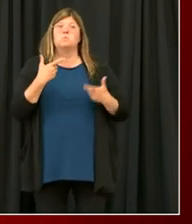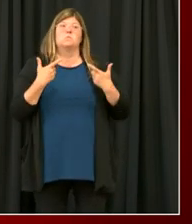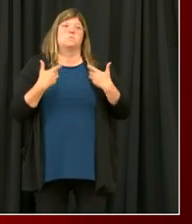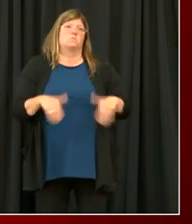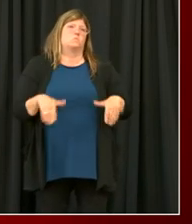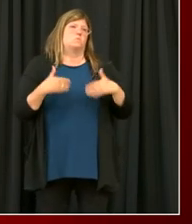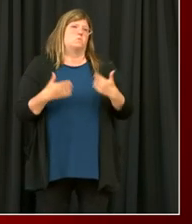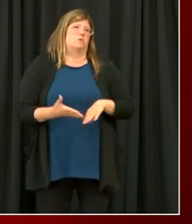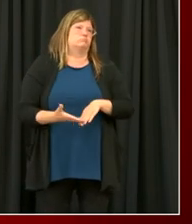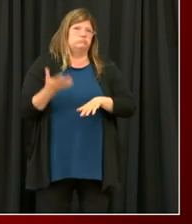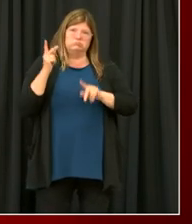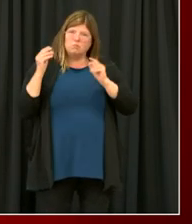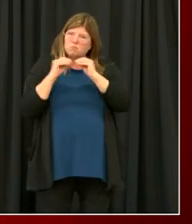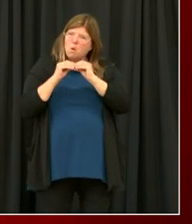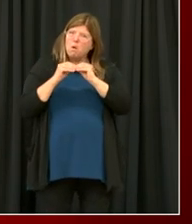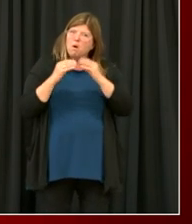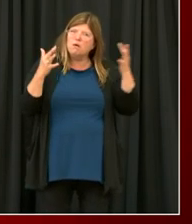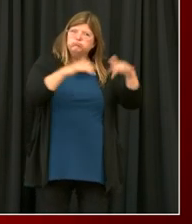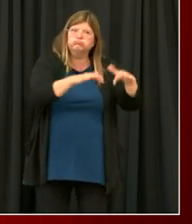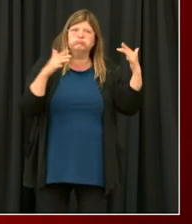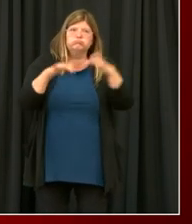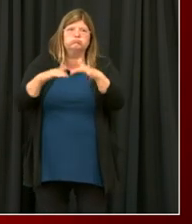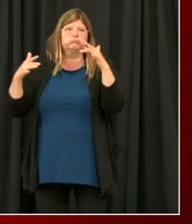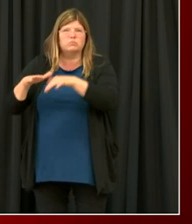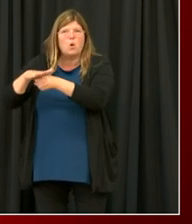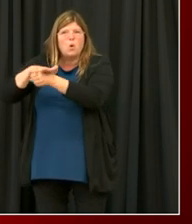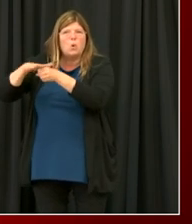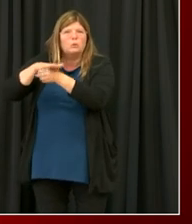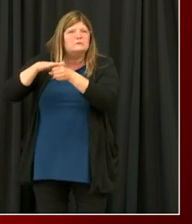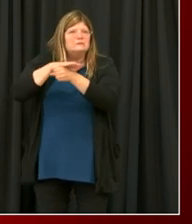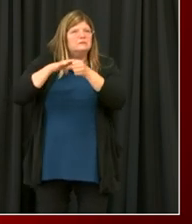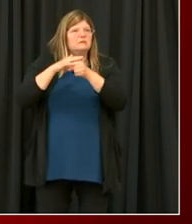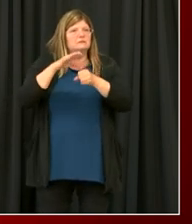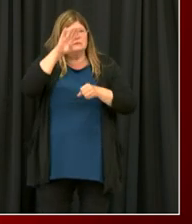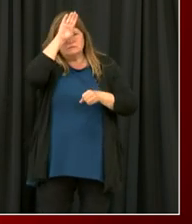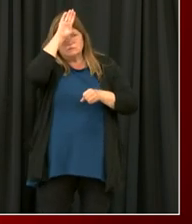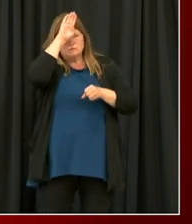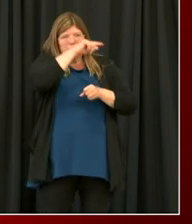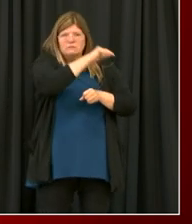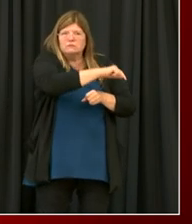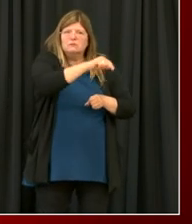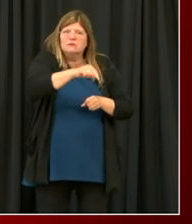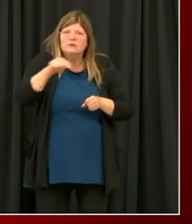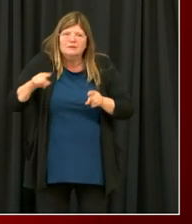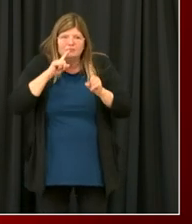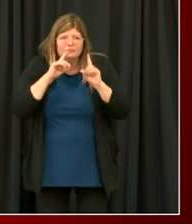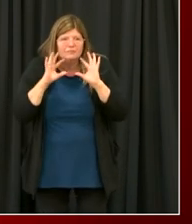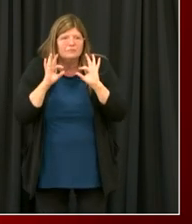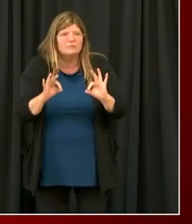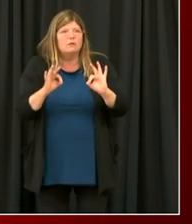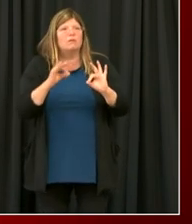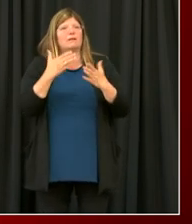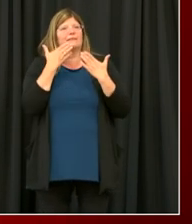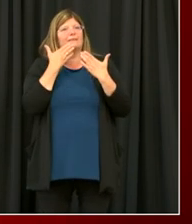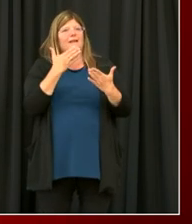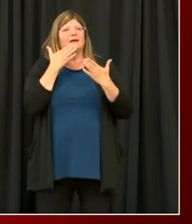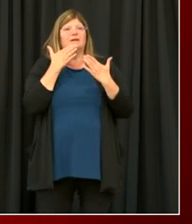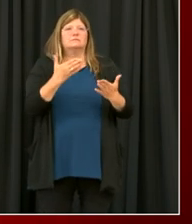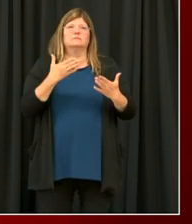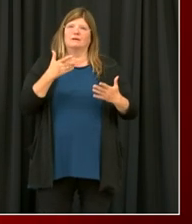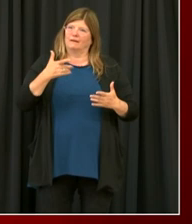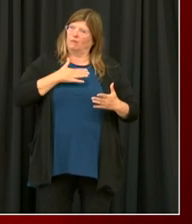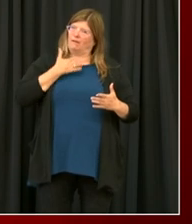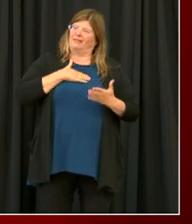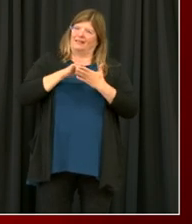of people going to their local firehouse. So I think that's a testament to how people feel about their local firehouse and our fire and